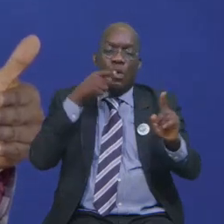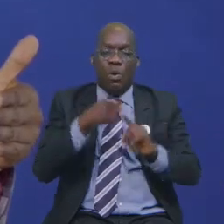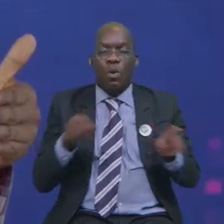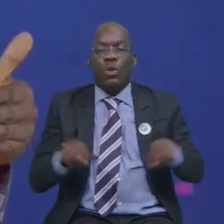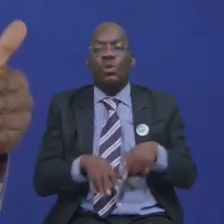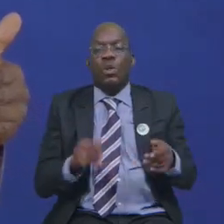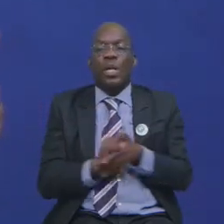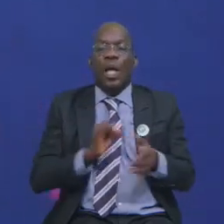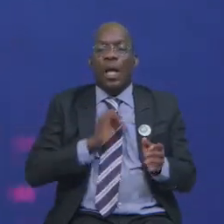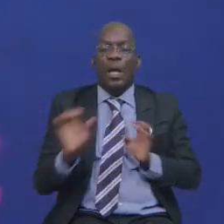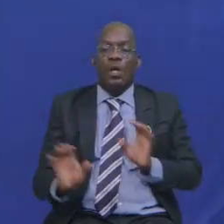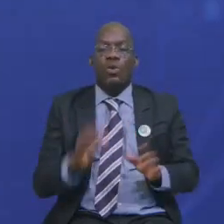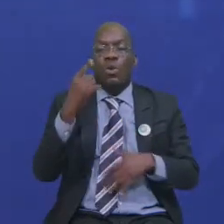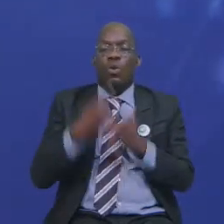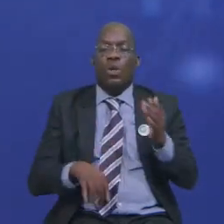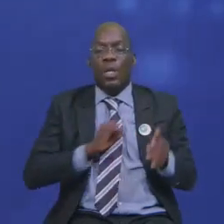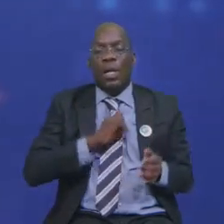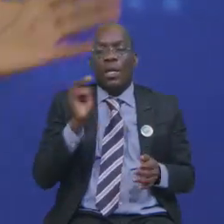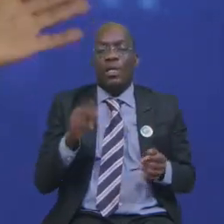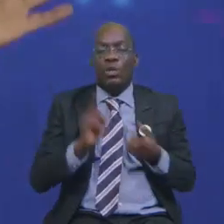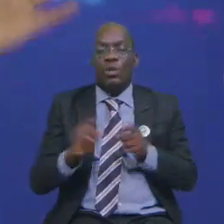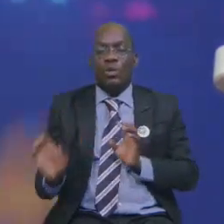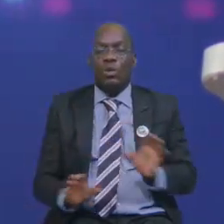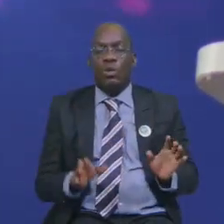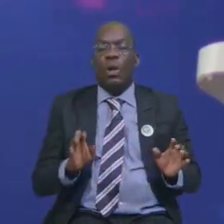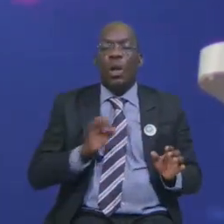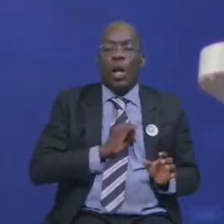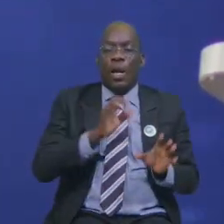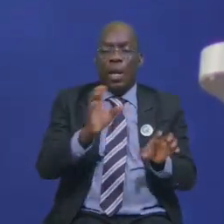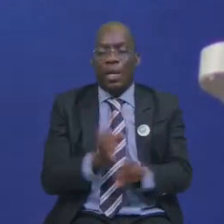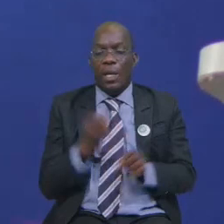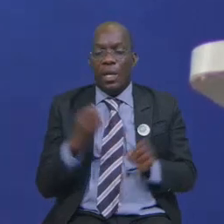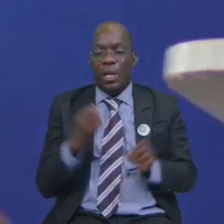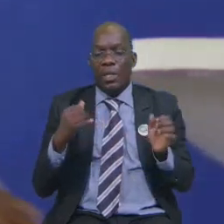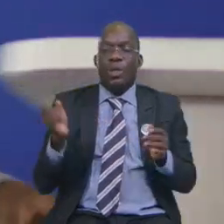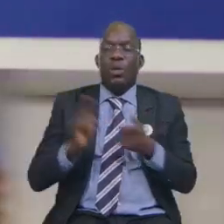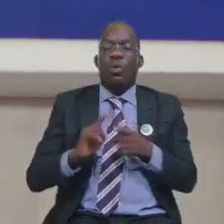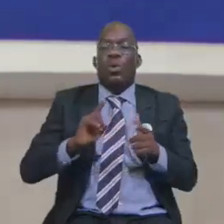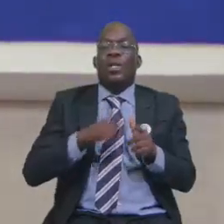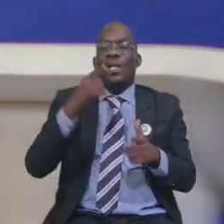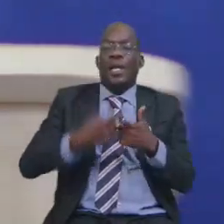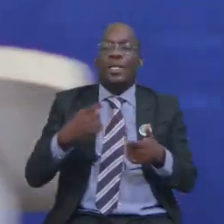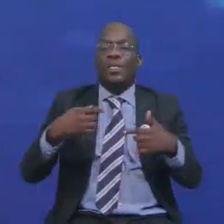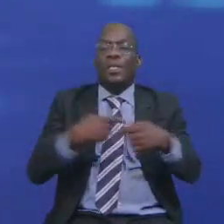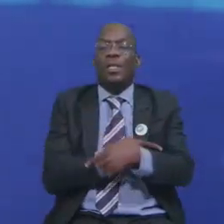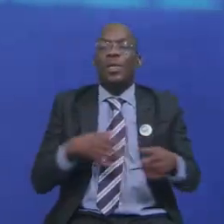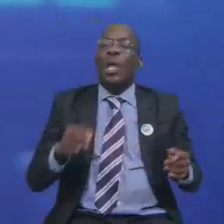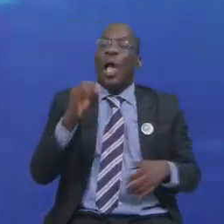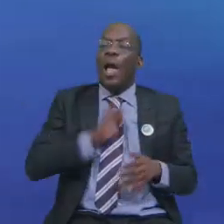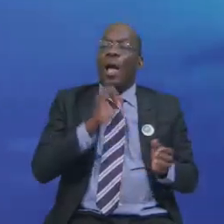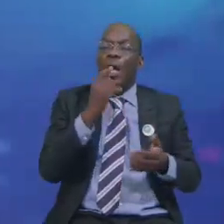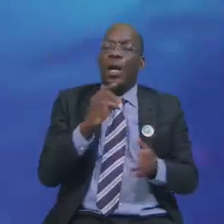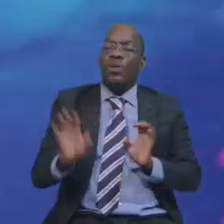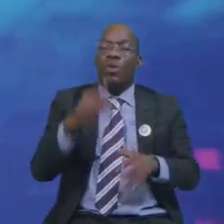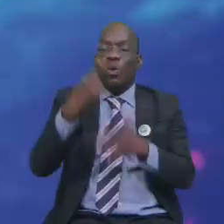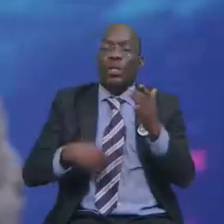need to do that will get me to the next day. I do this week what I need to do that will get me to the month. I